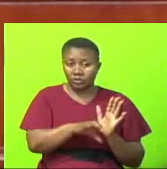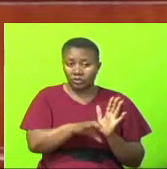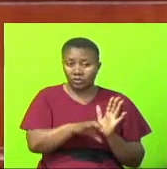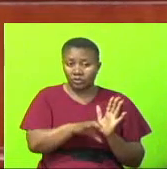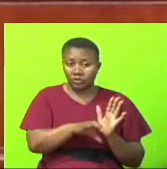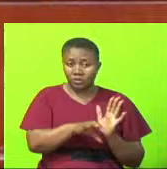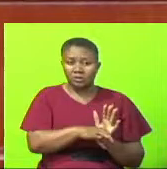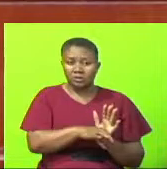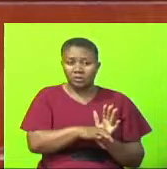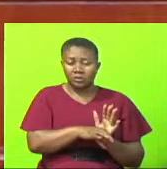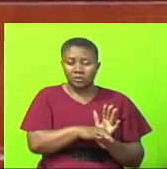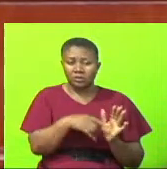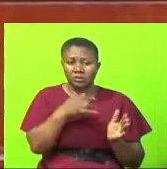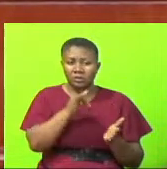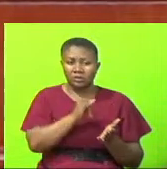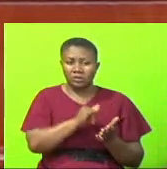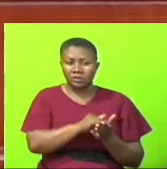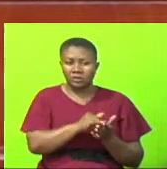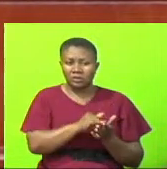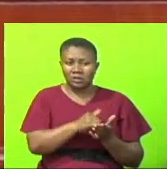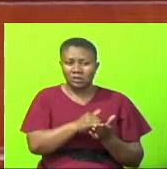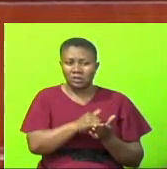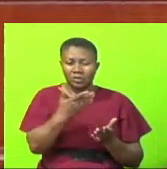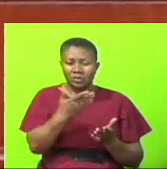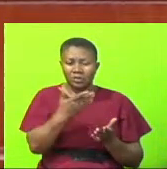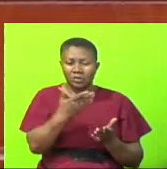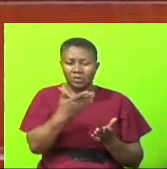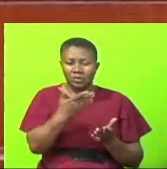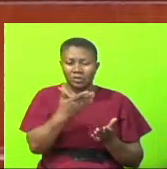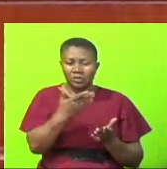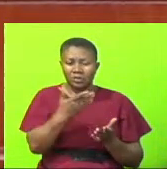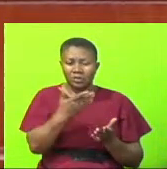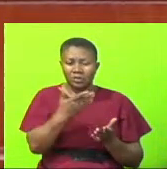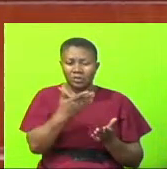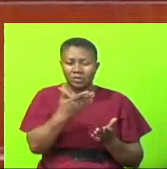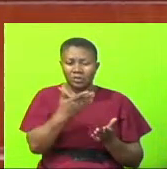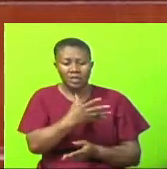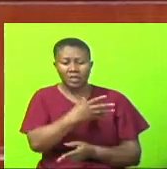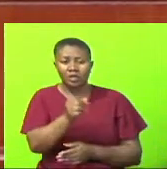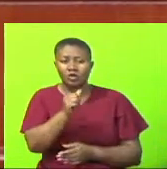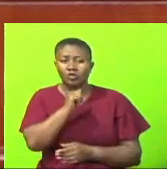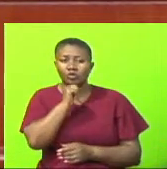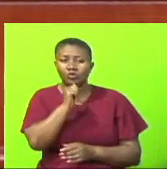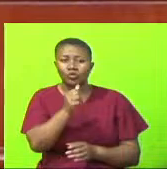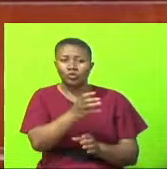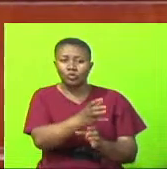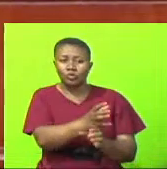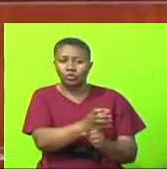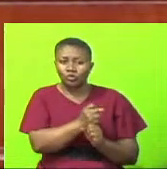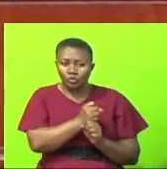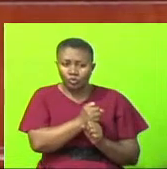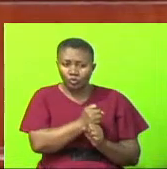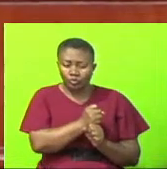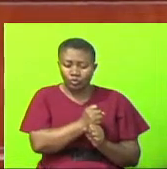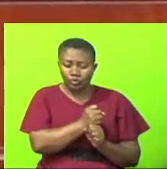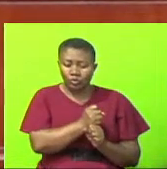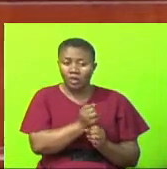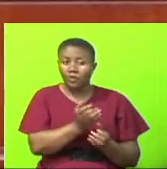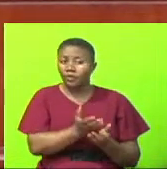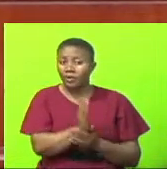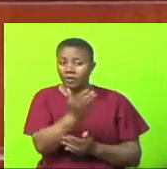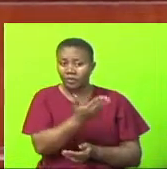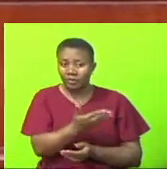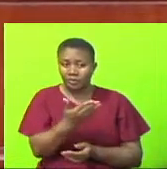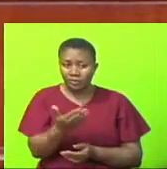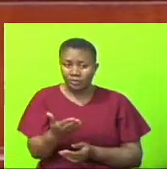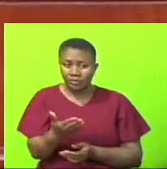maybe slipped and not gotten the article rightly. So you